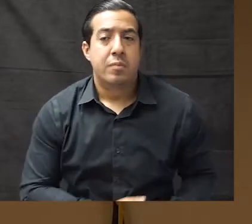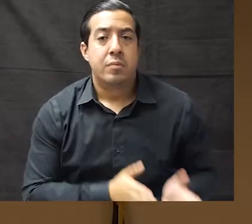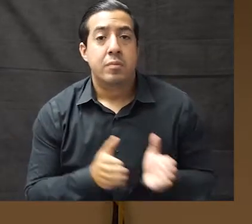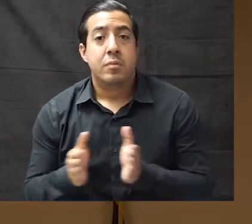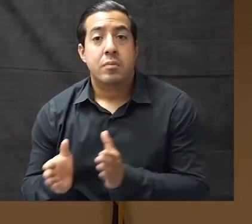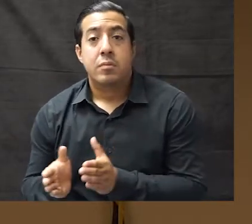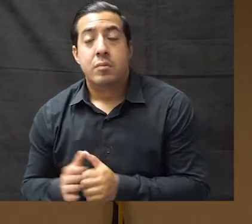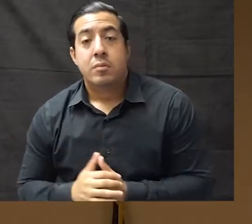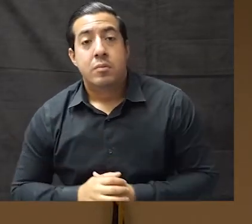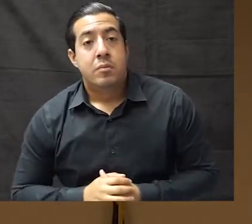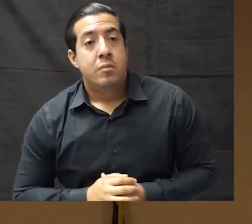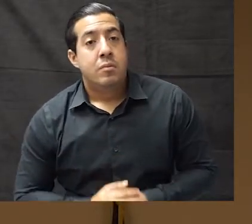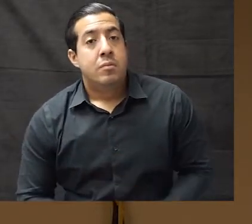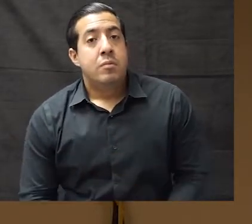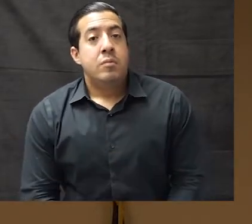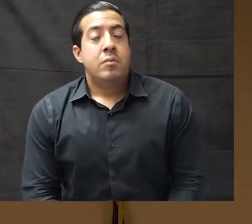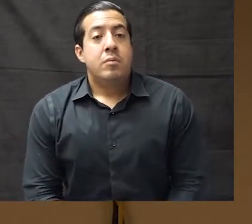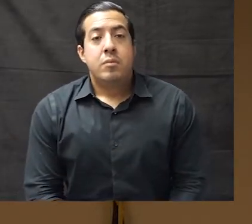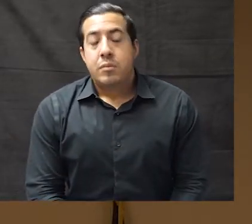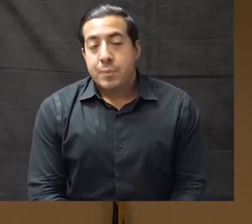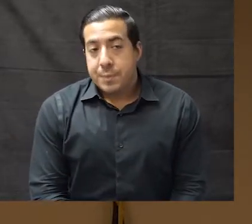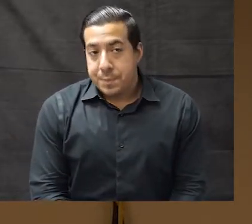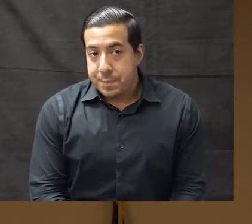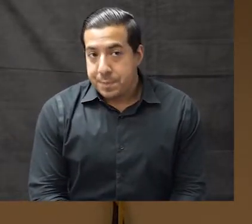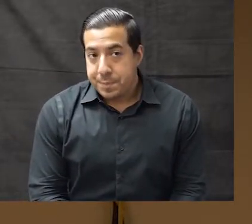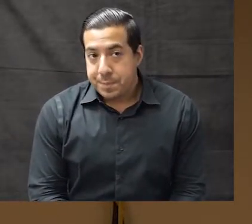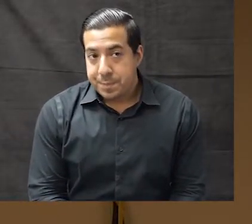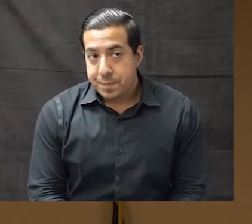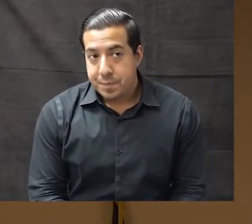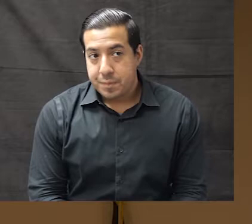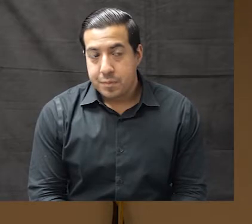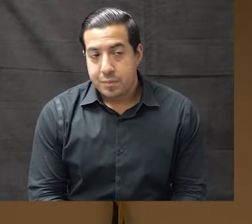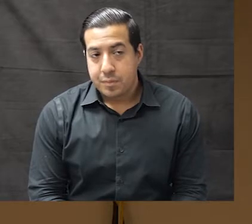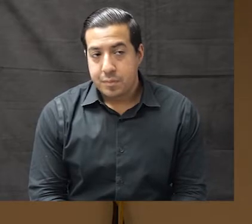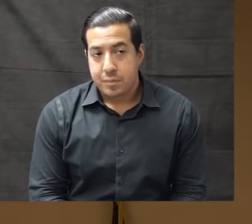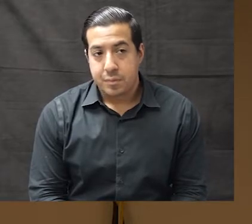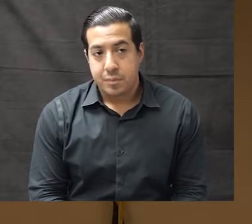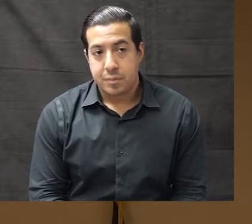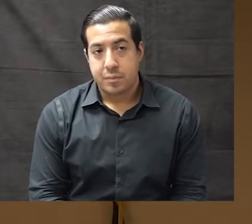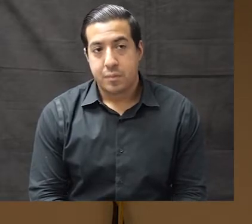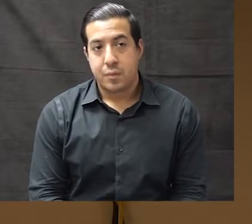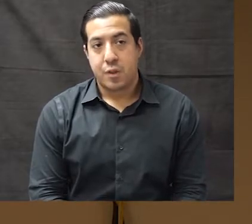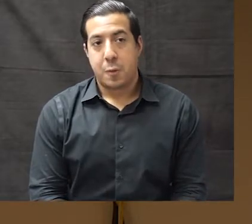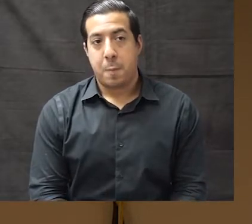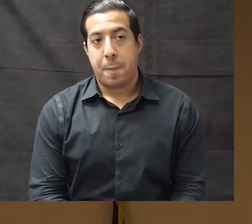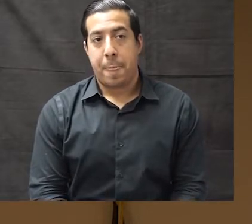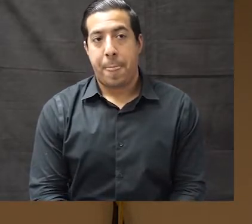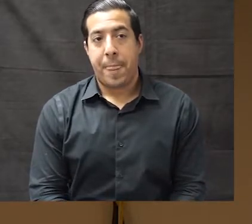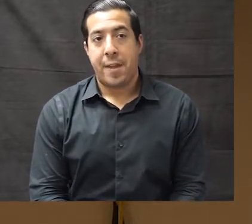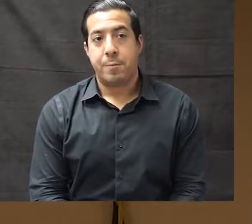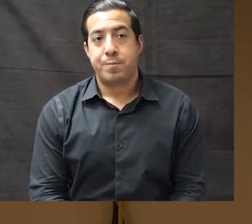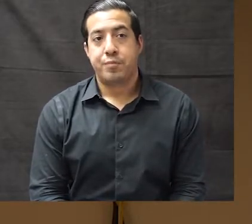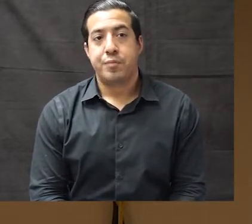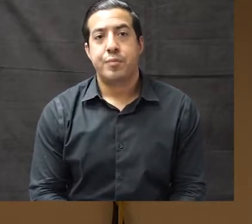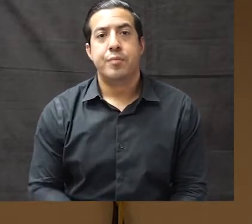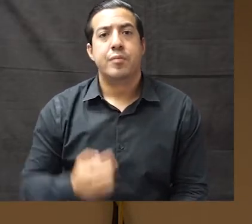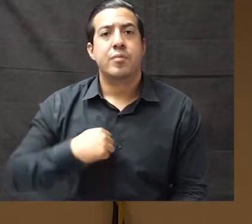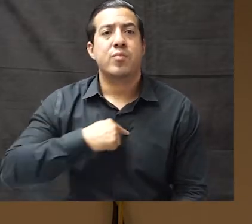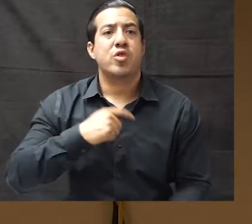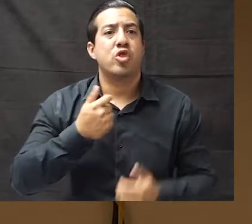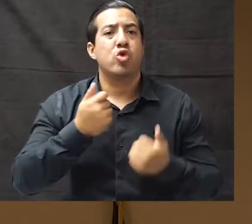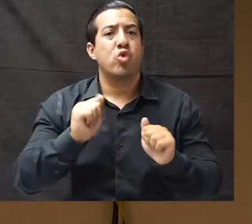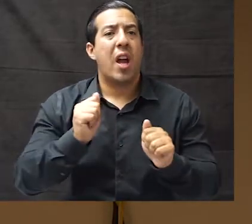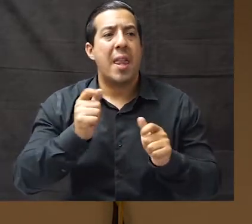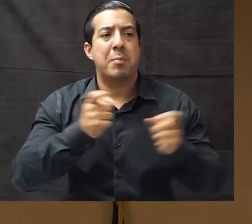manufacturers are largely in China. They move along to different structures, different drug combinations that fall outside